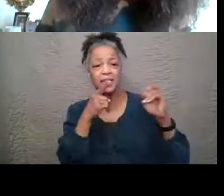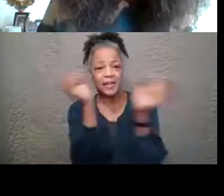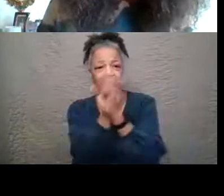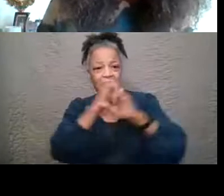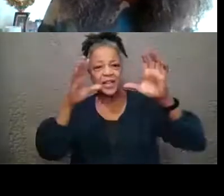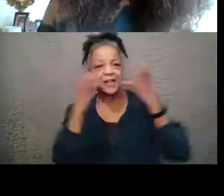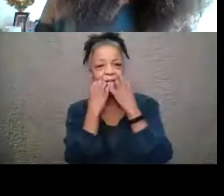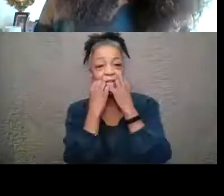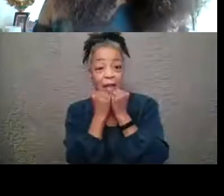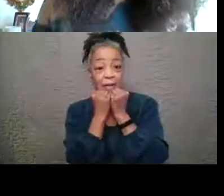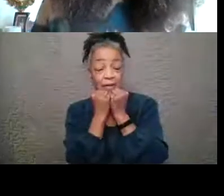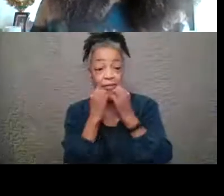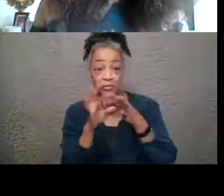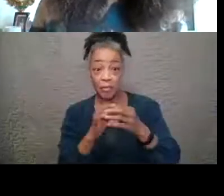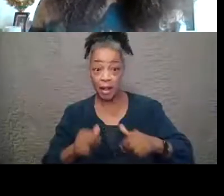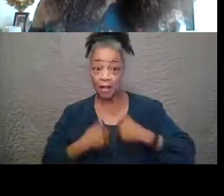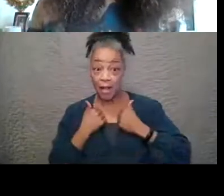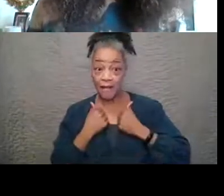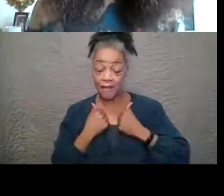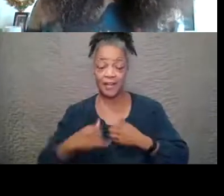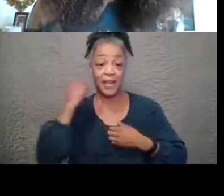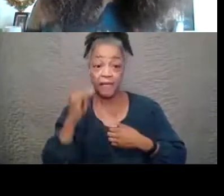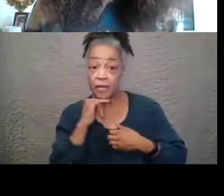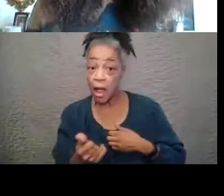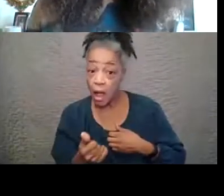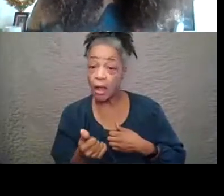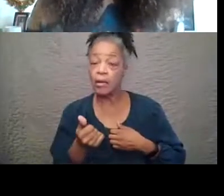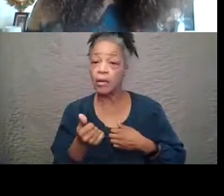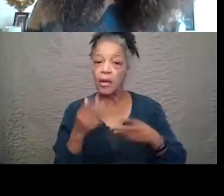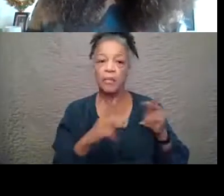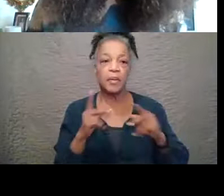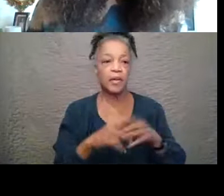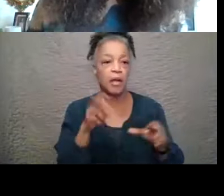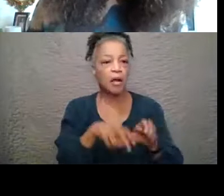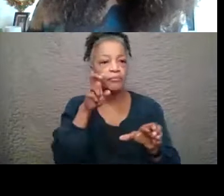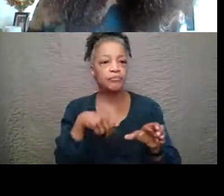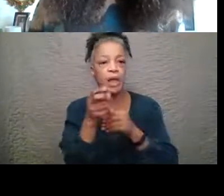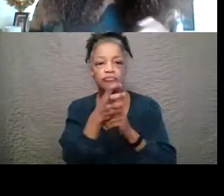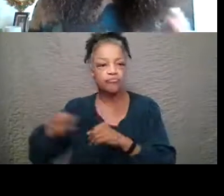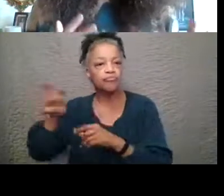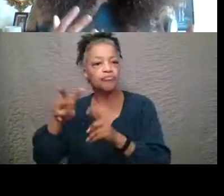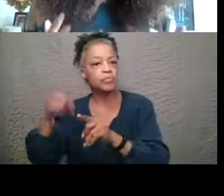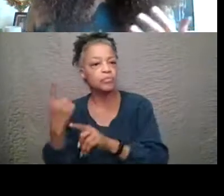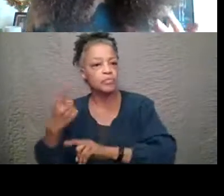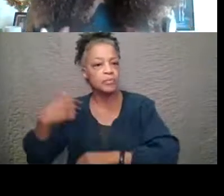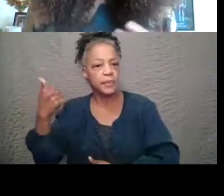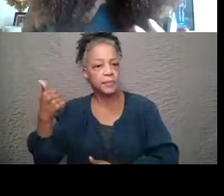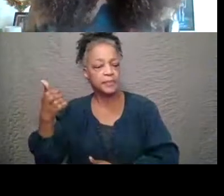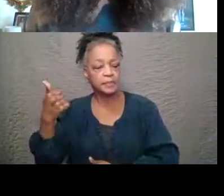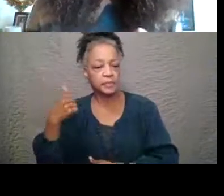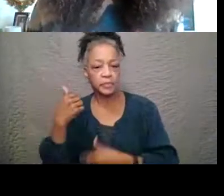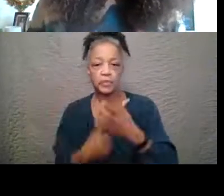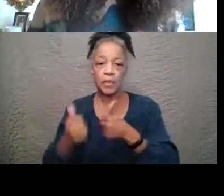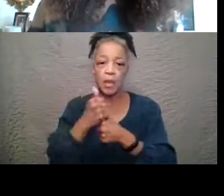is concerned? And if that's not the case, people are moving on. And so, you know, primarily the